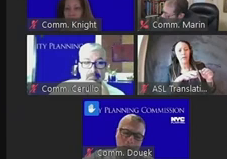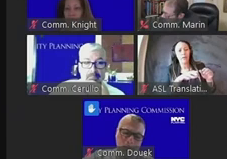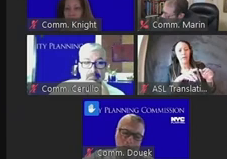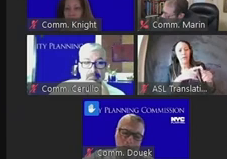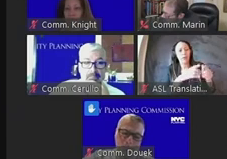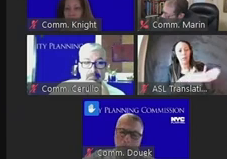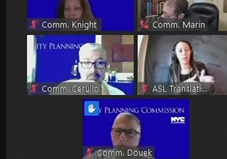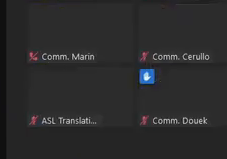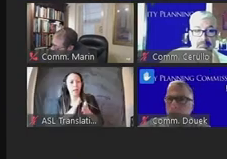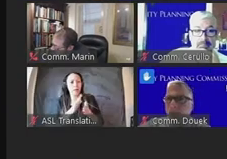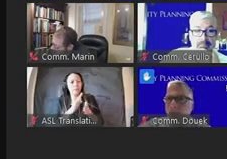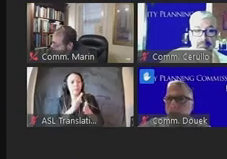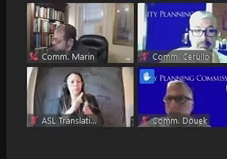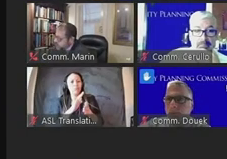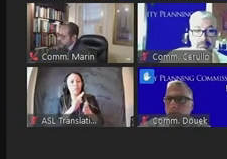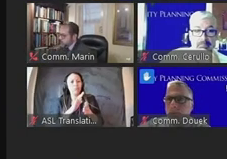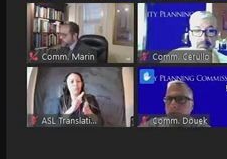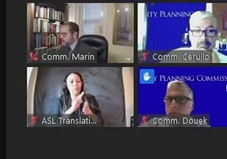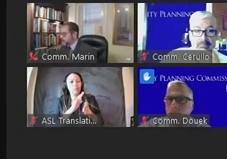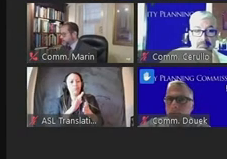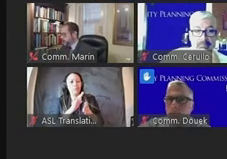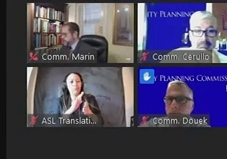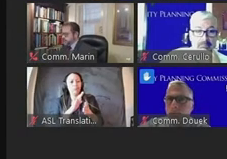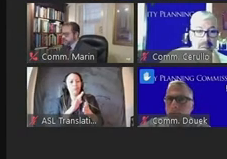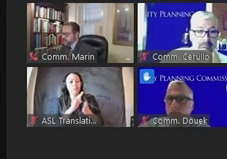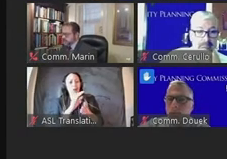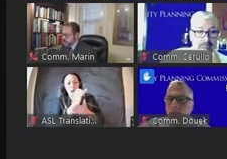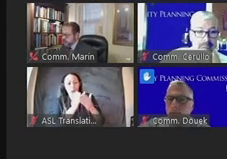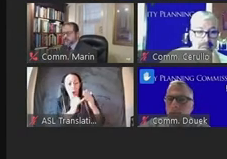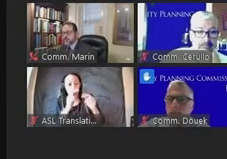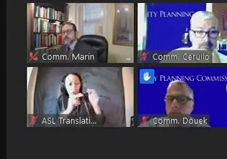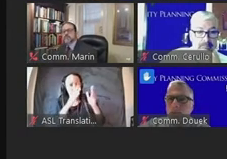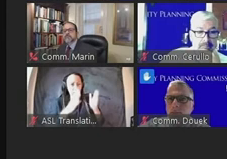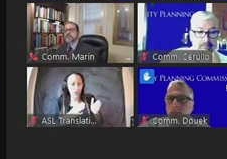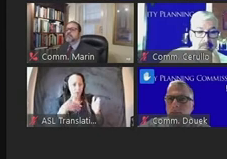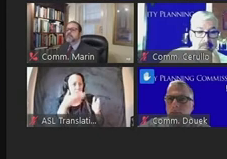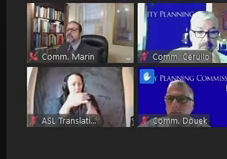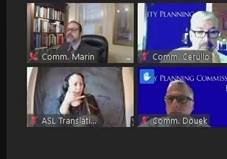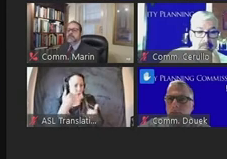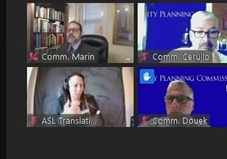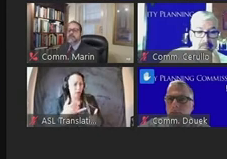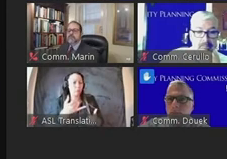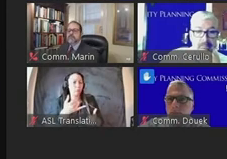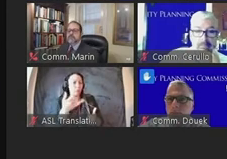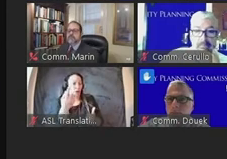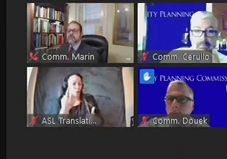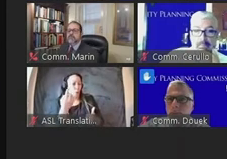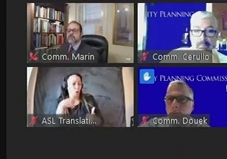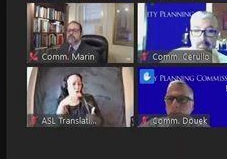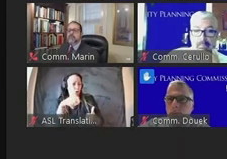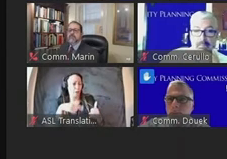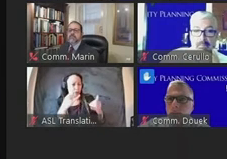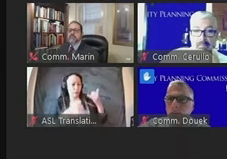the architect is on the phone. We heard your comments the other day about having him on. And he's on. There you go. If you go one more slide, you should get to the floor